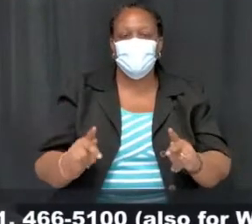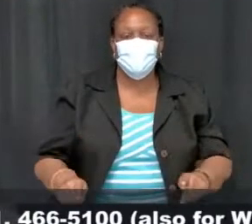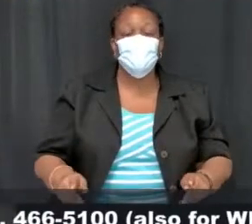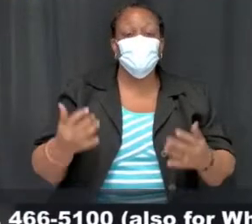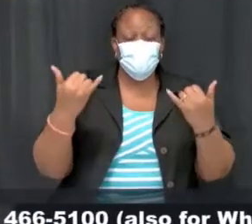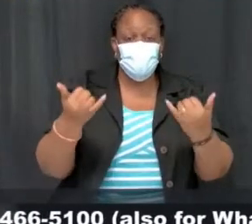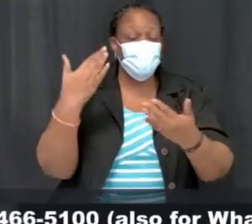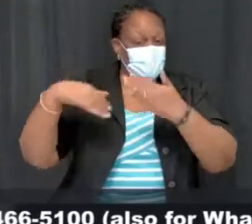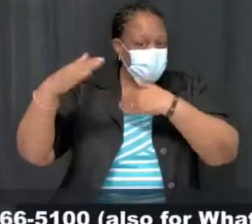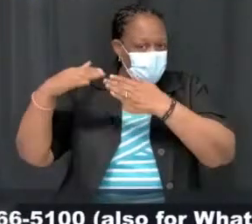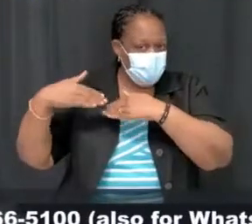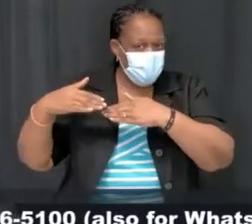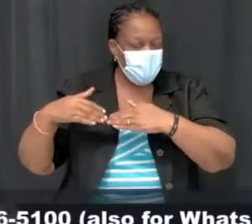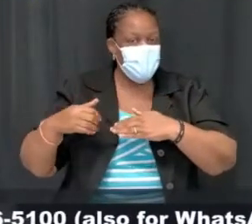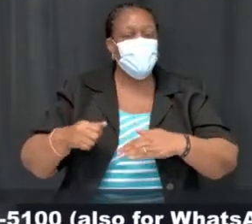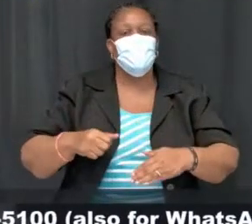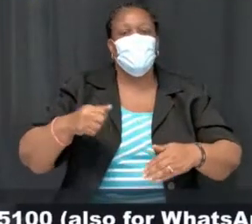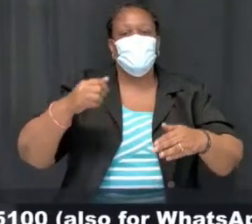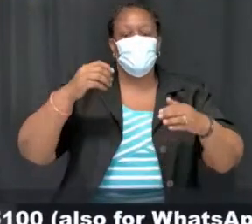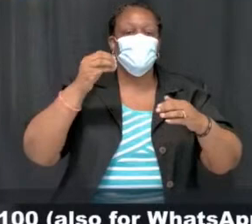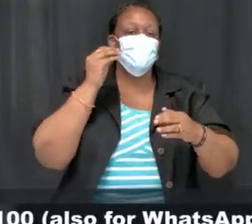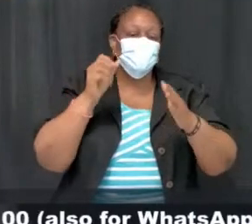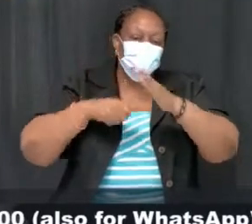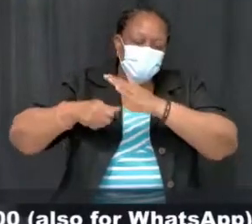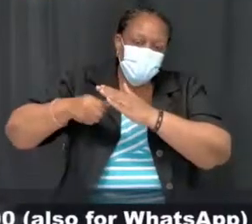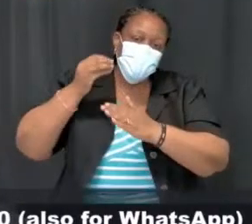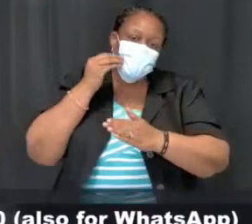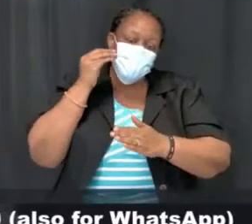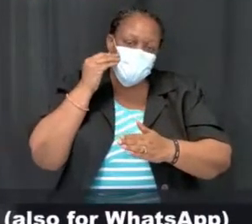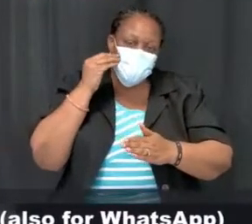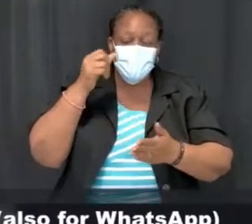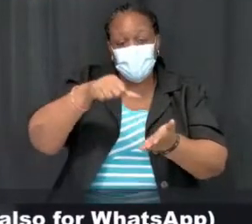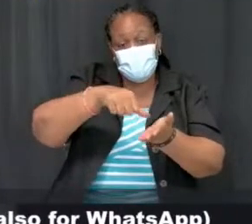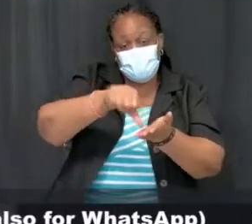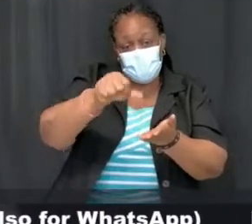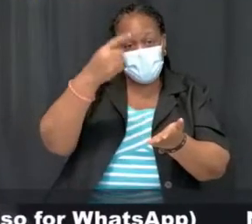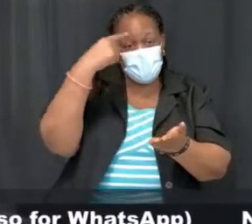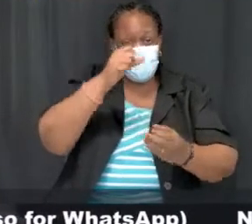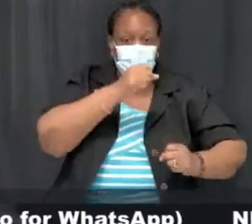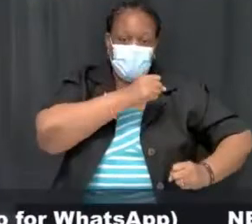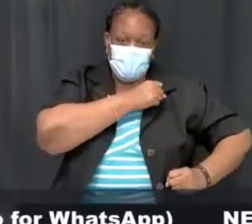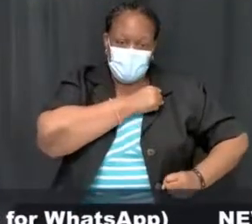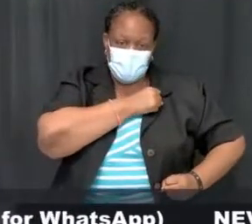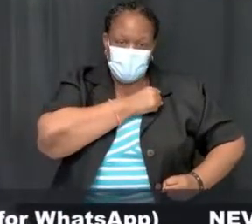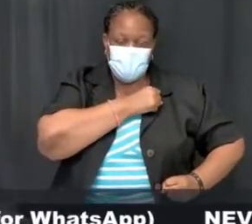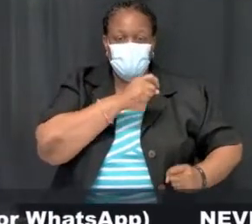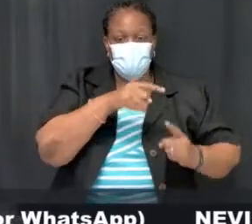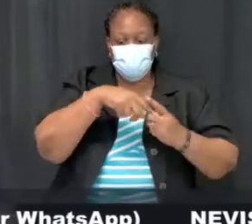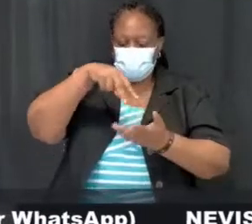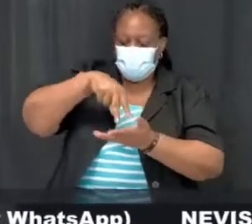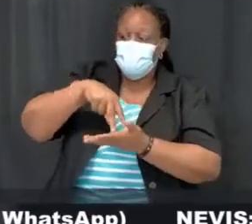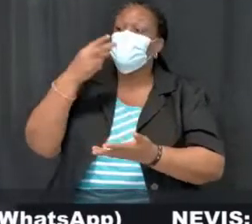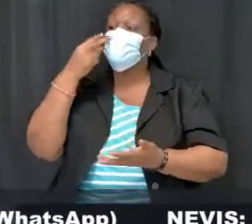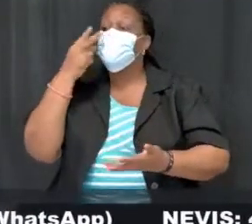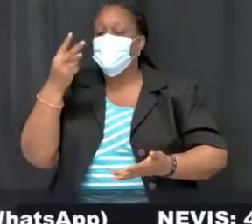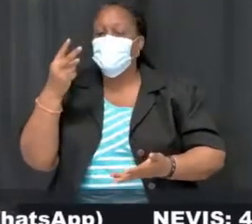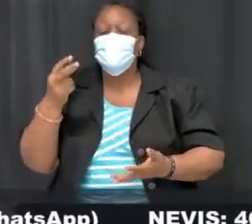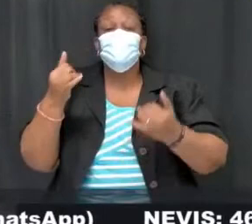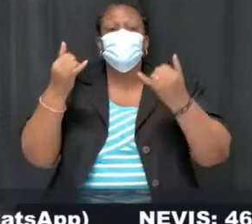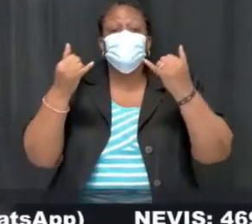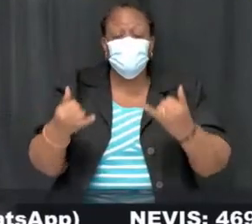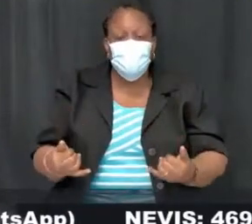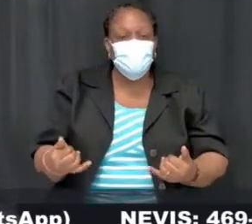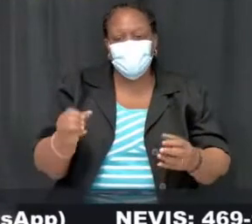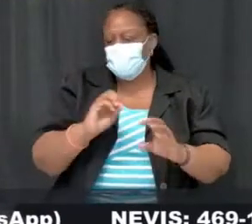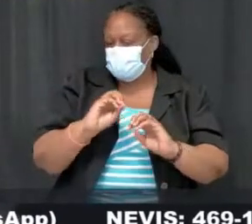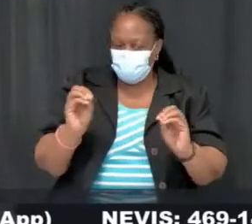had small numbers when it was security, when you had to apply security to it, but now you have more applications. Please